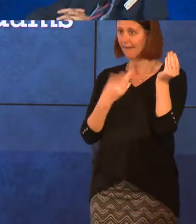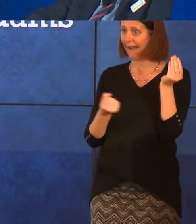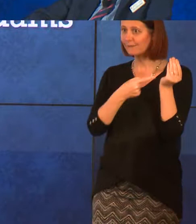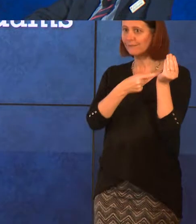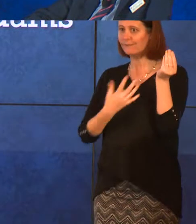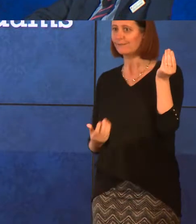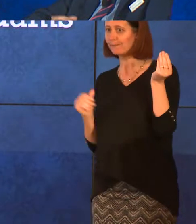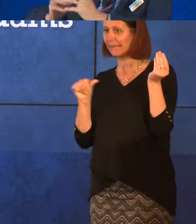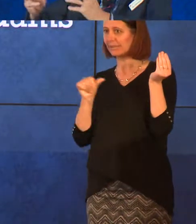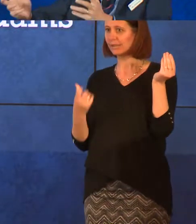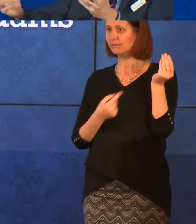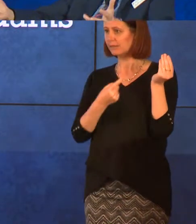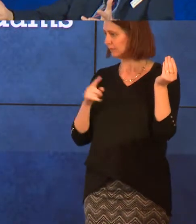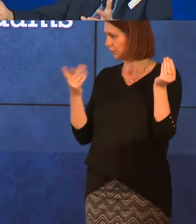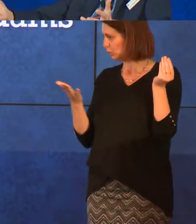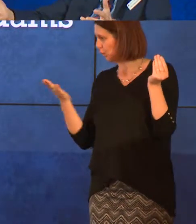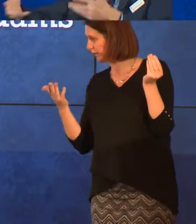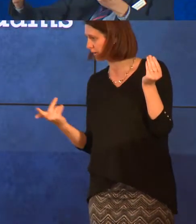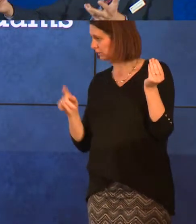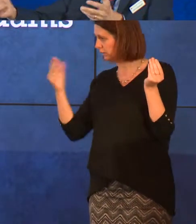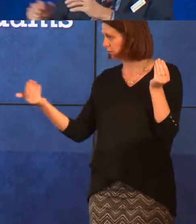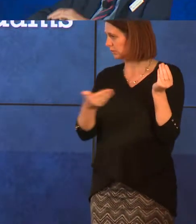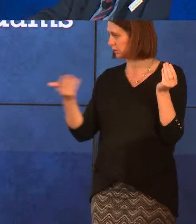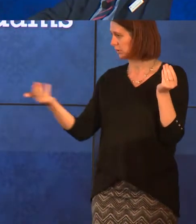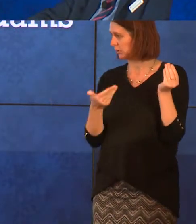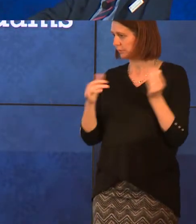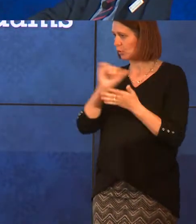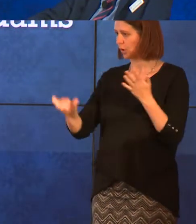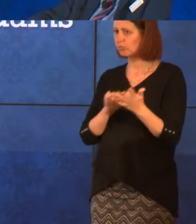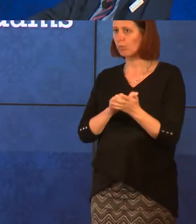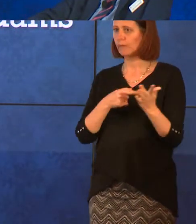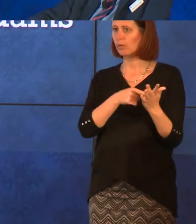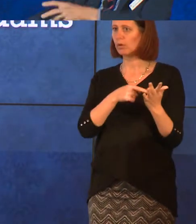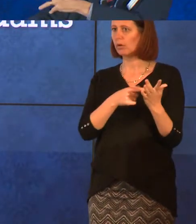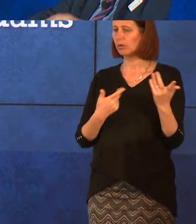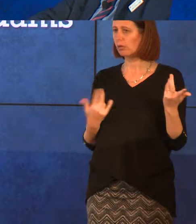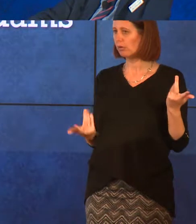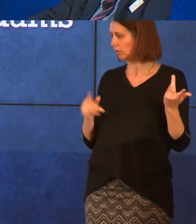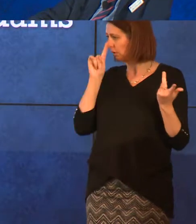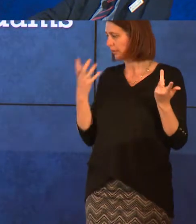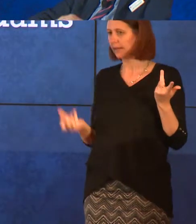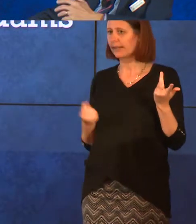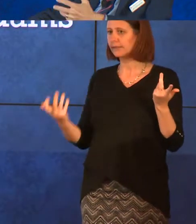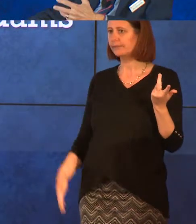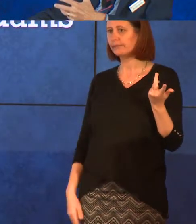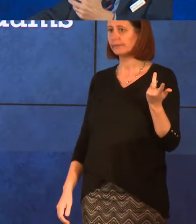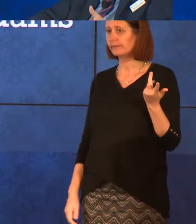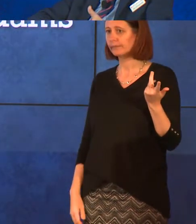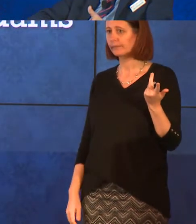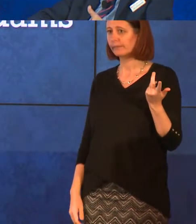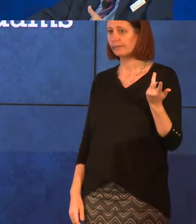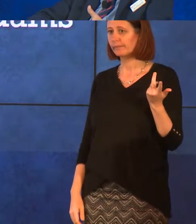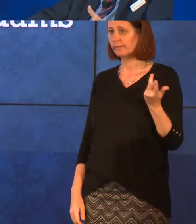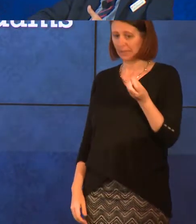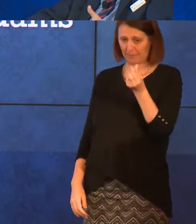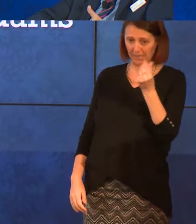get, there aren't services that are appropriate for this young man. If I